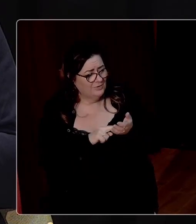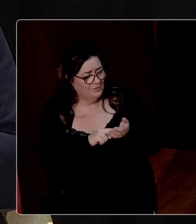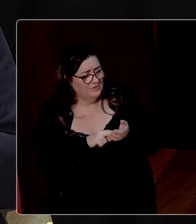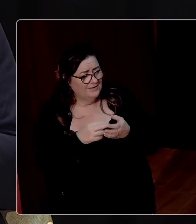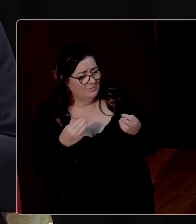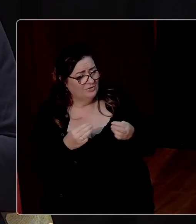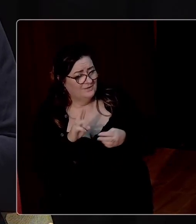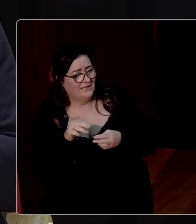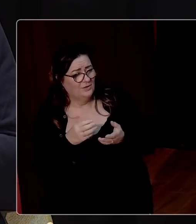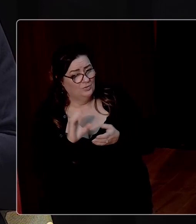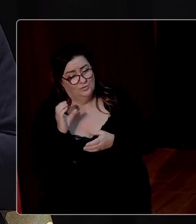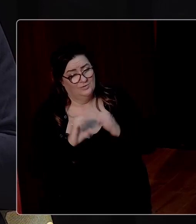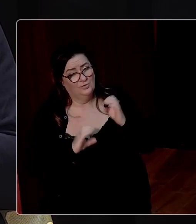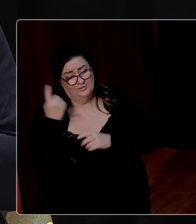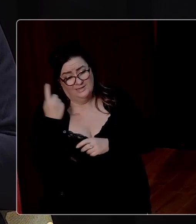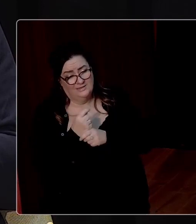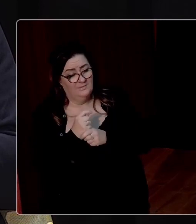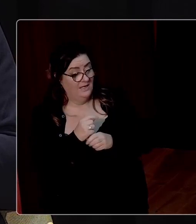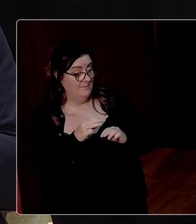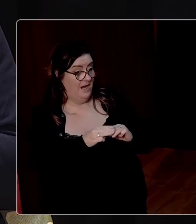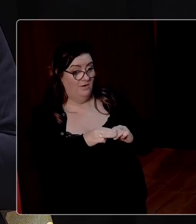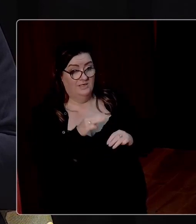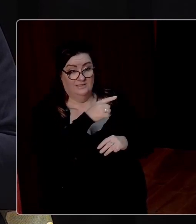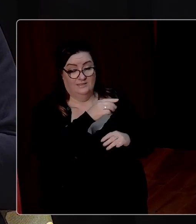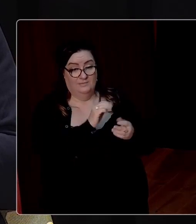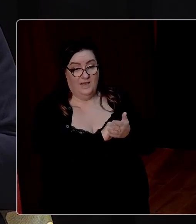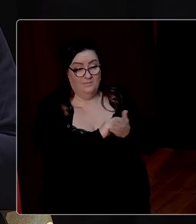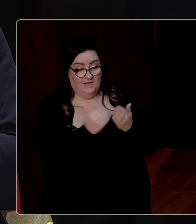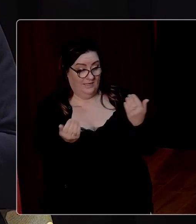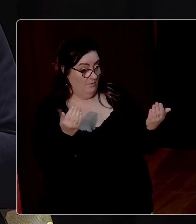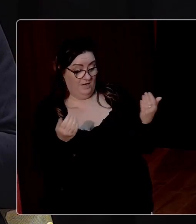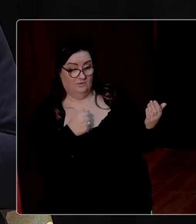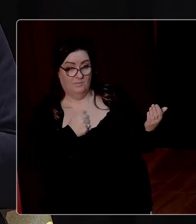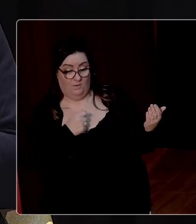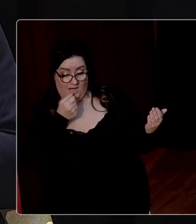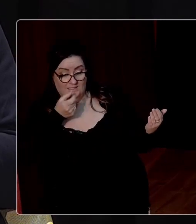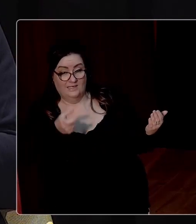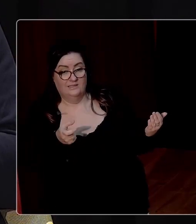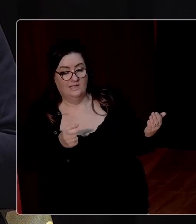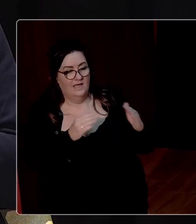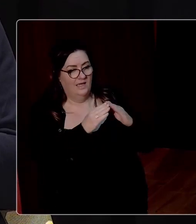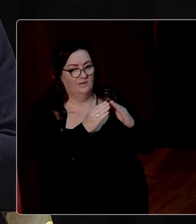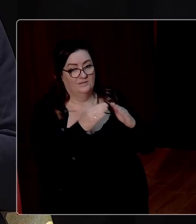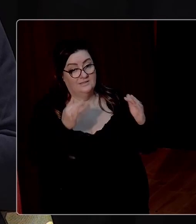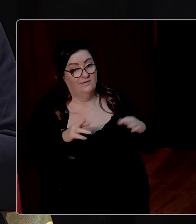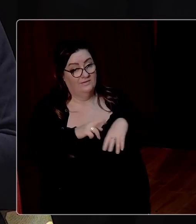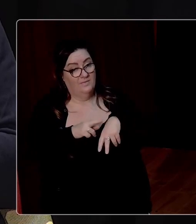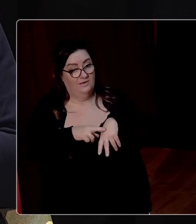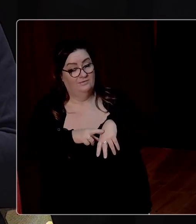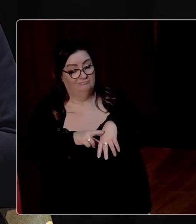But certainly, if you take Mary's paper and compare it to what I said, housing is certainly doing